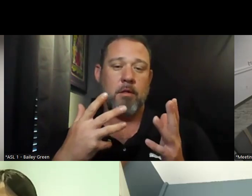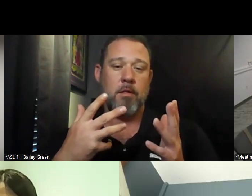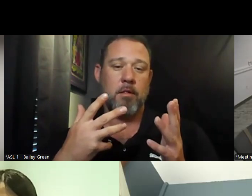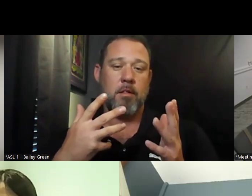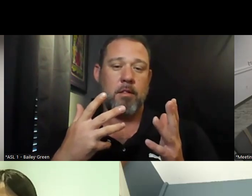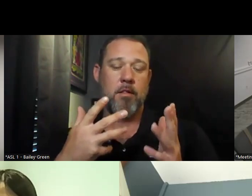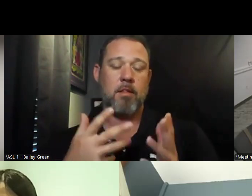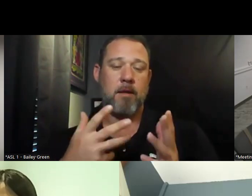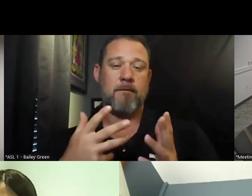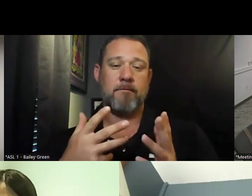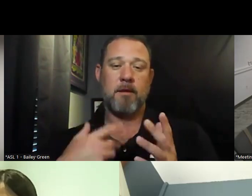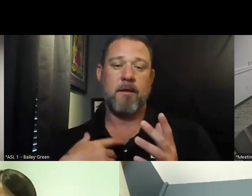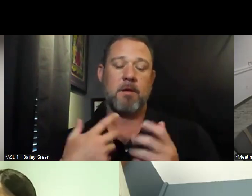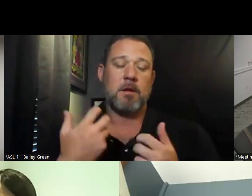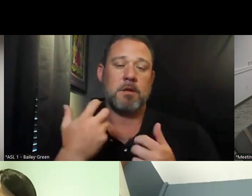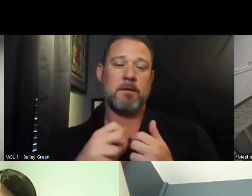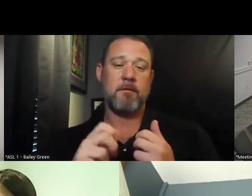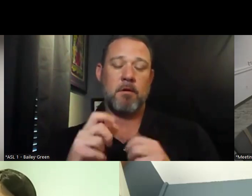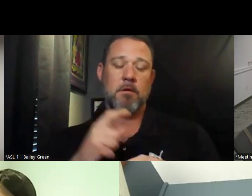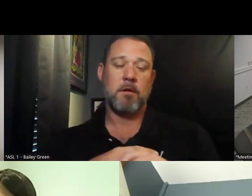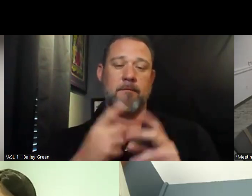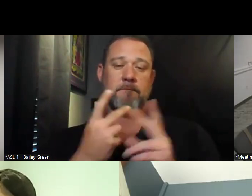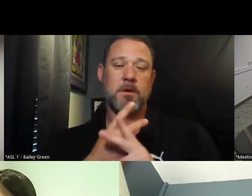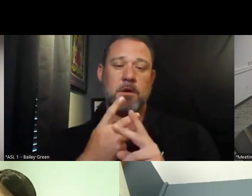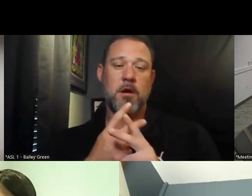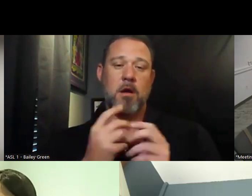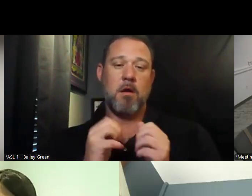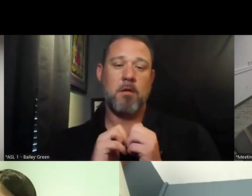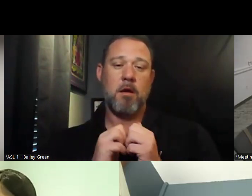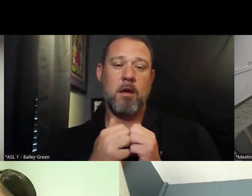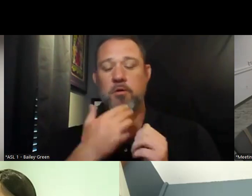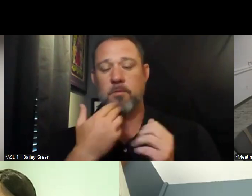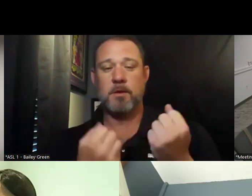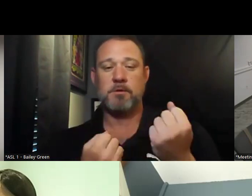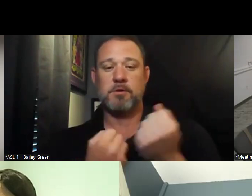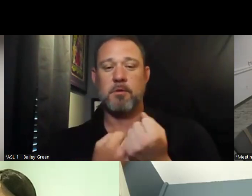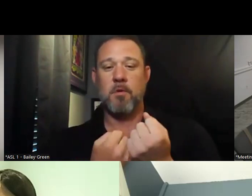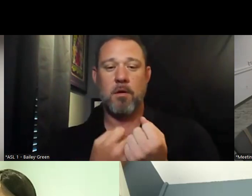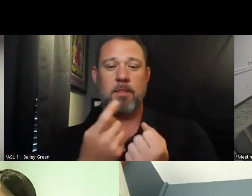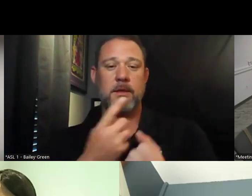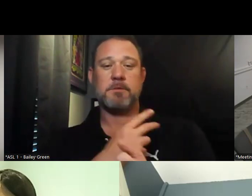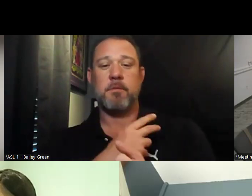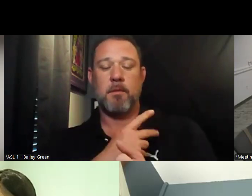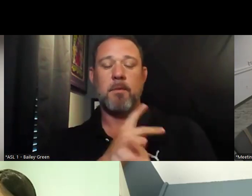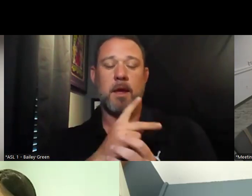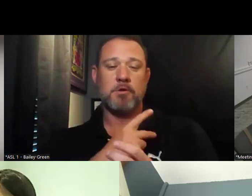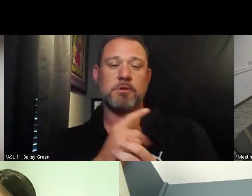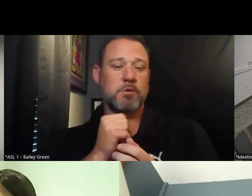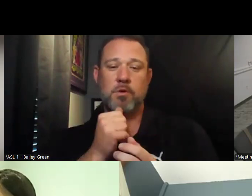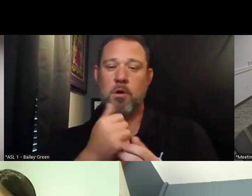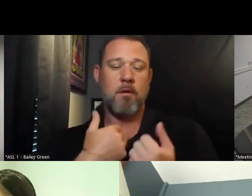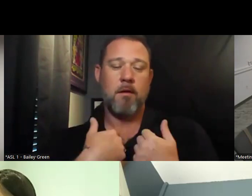just having such a difficult time figuring out how to best support these patients that really don't